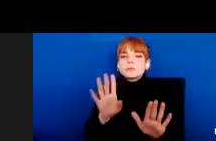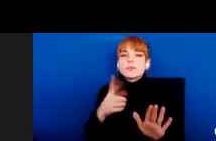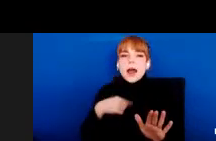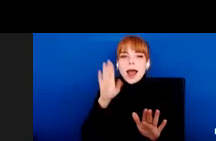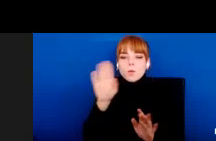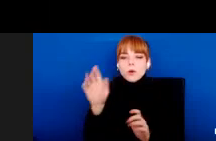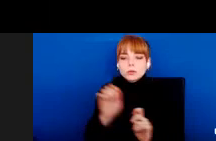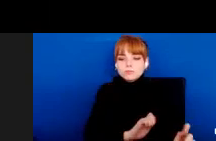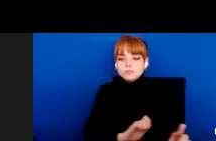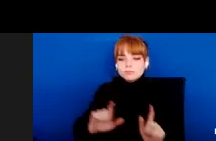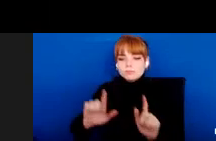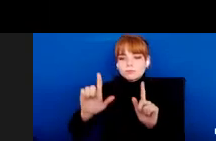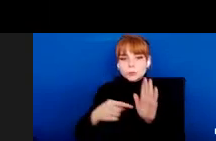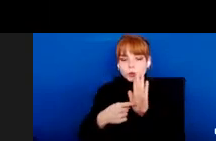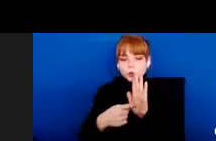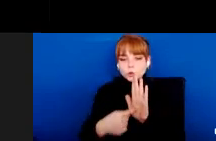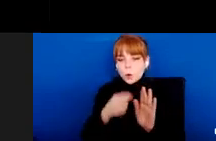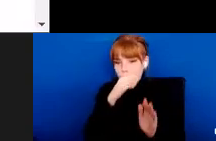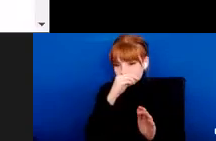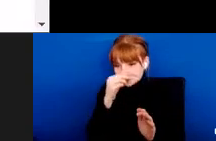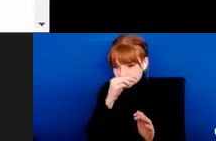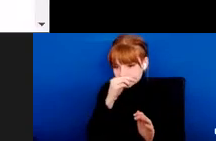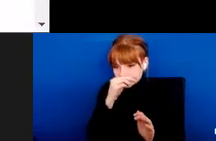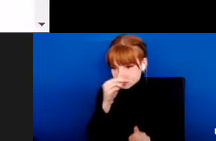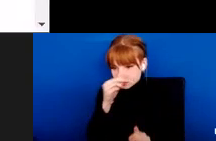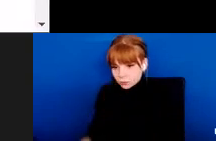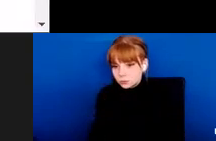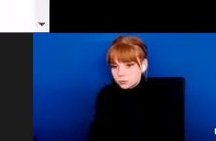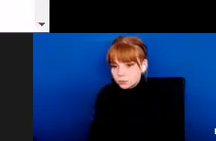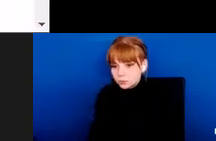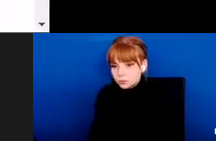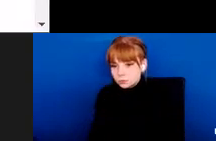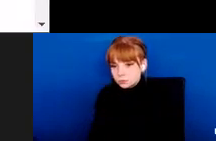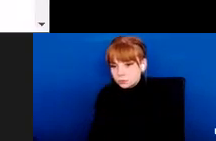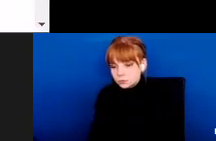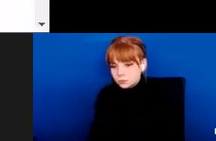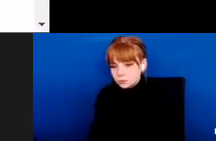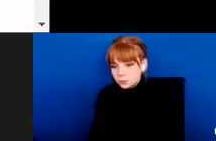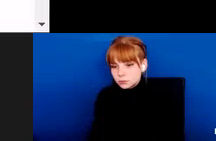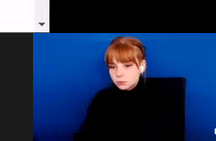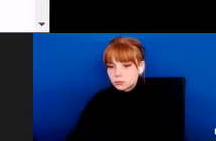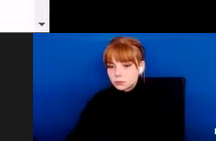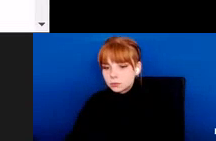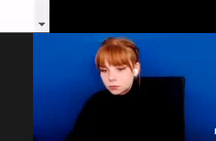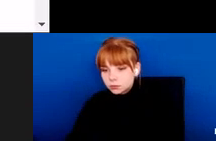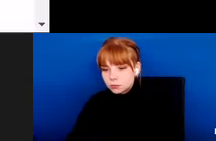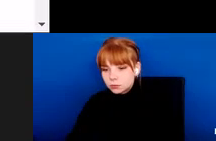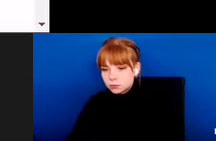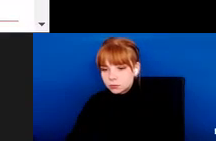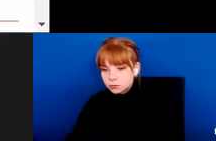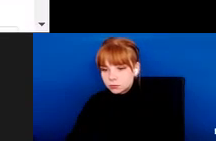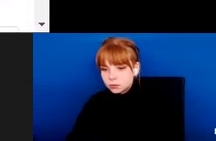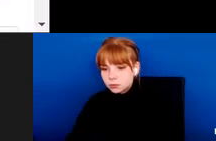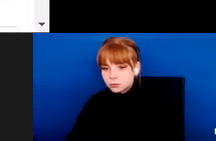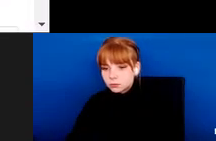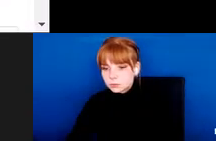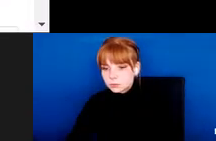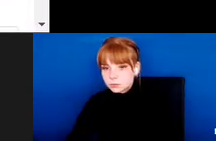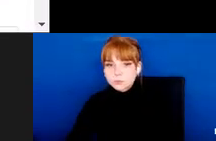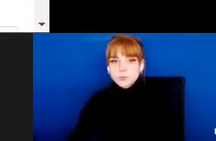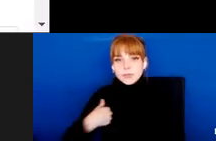over and sort of just do a little, I'm going to log kind of I'm going to sort of dock this